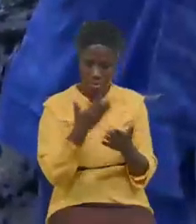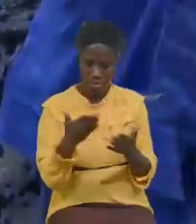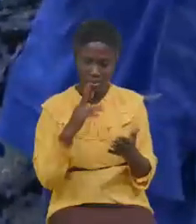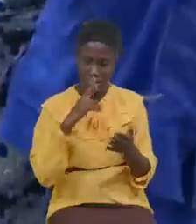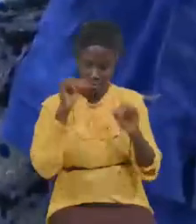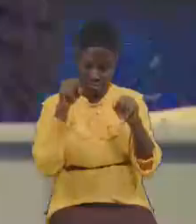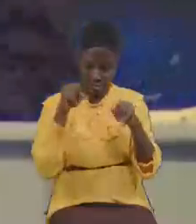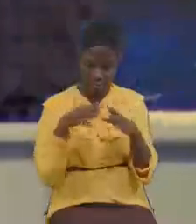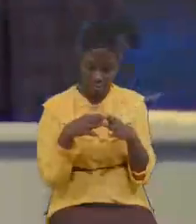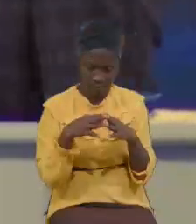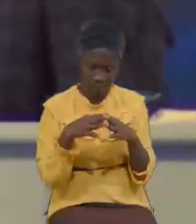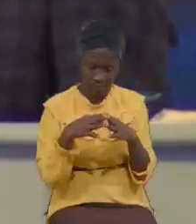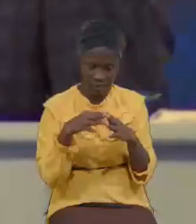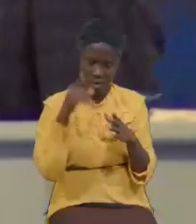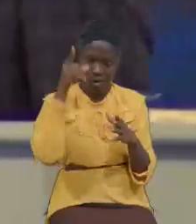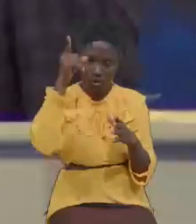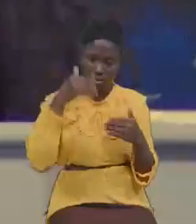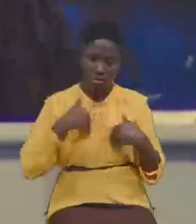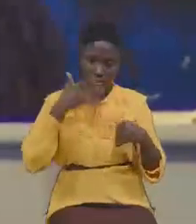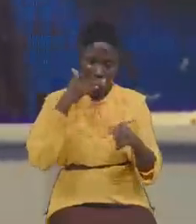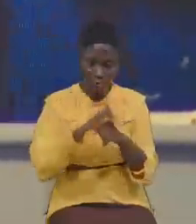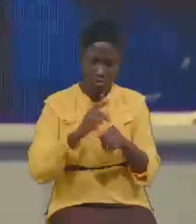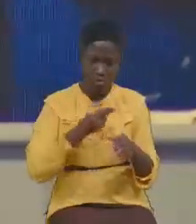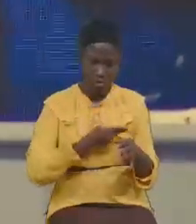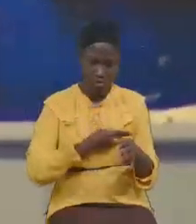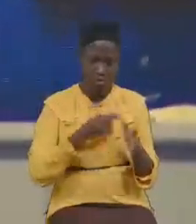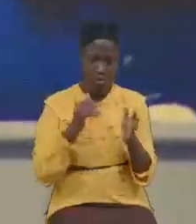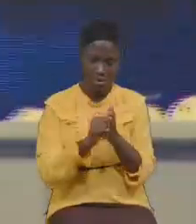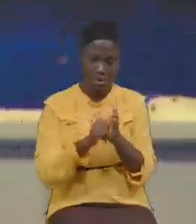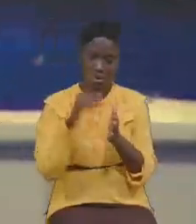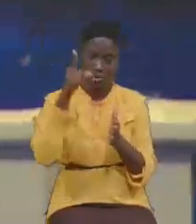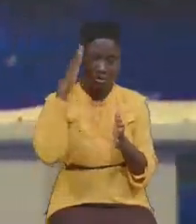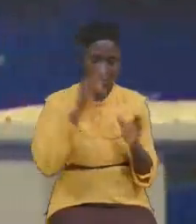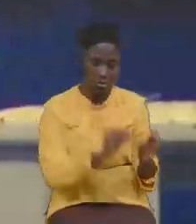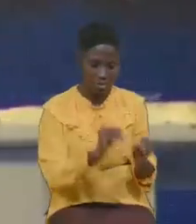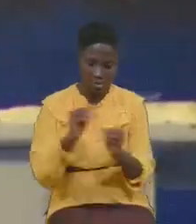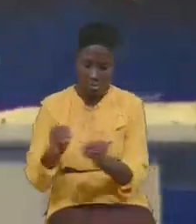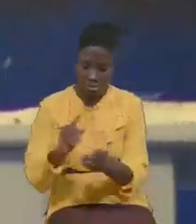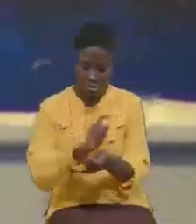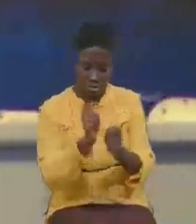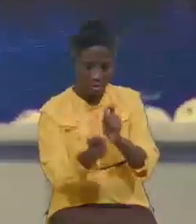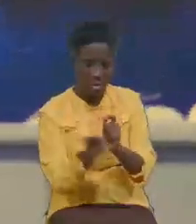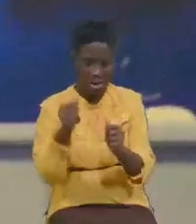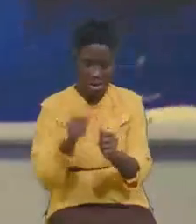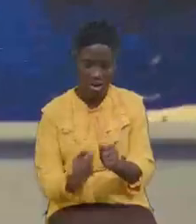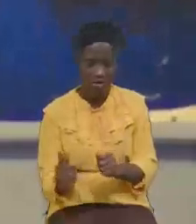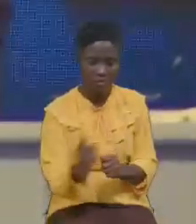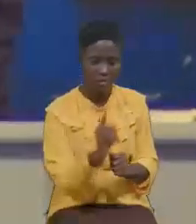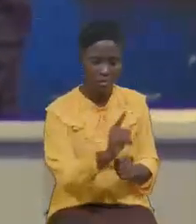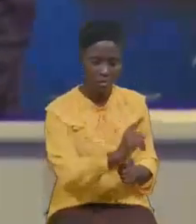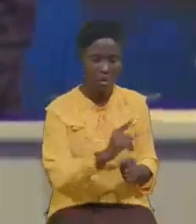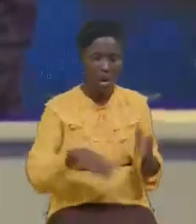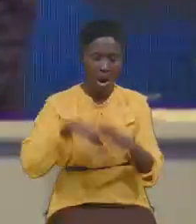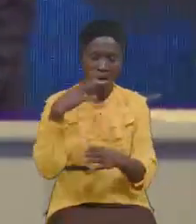are possible. You have promised us you will transfer everyone out of the kingdom